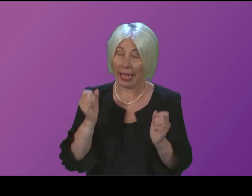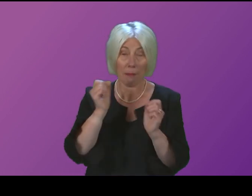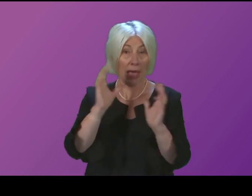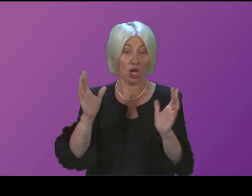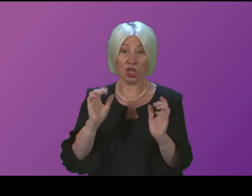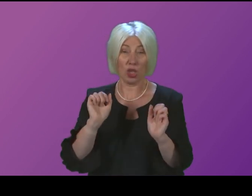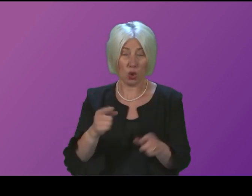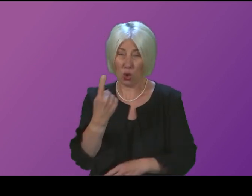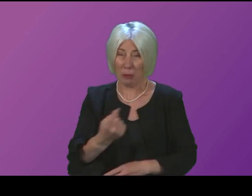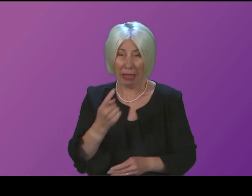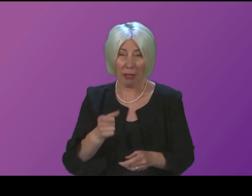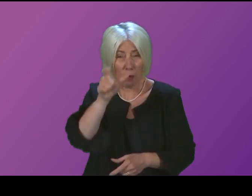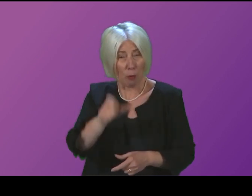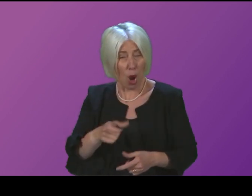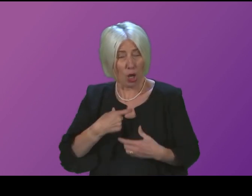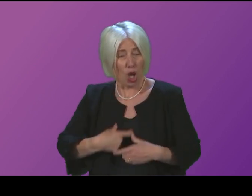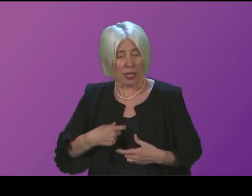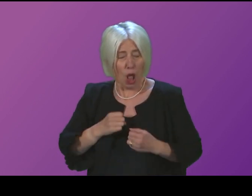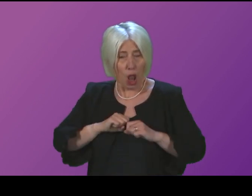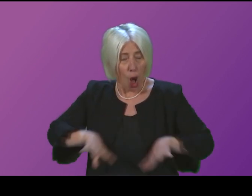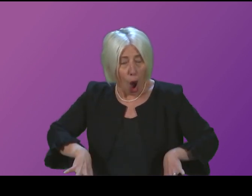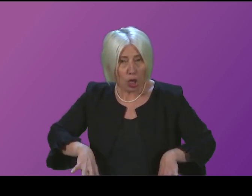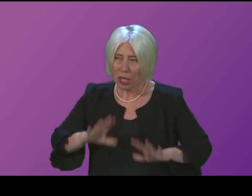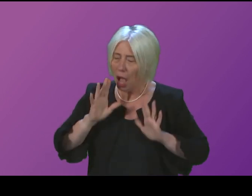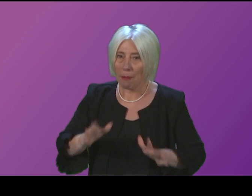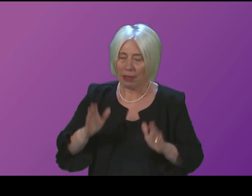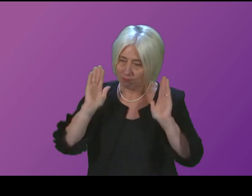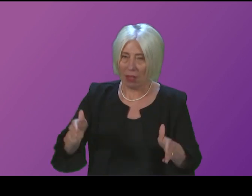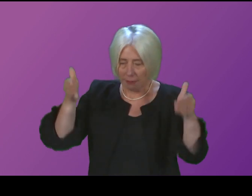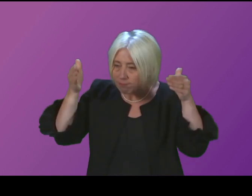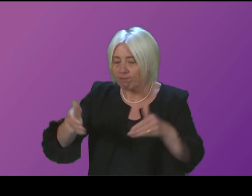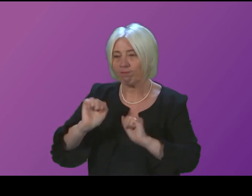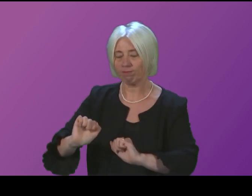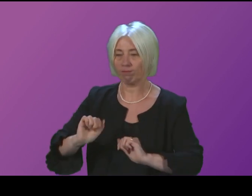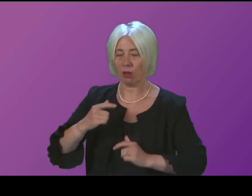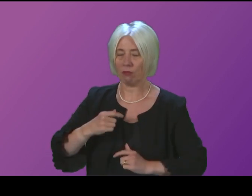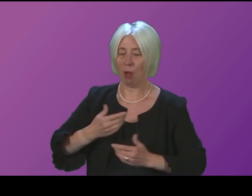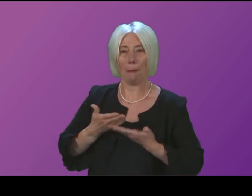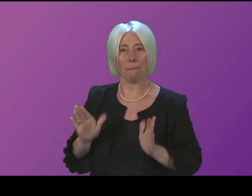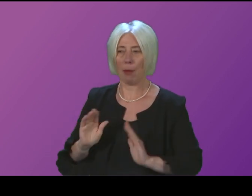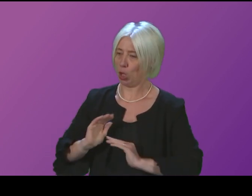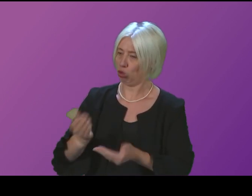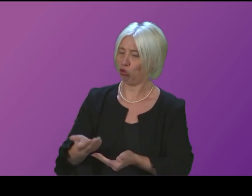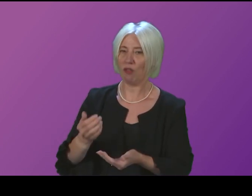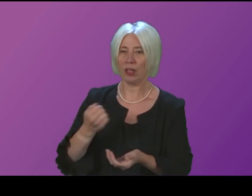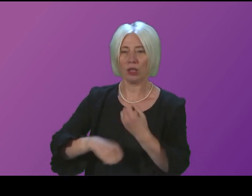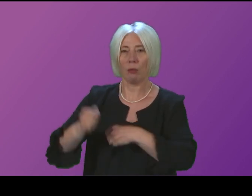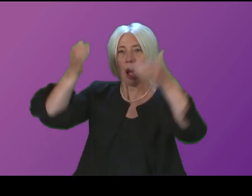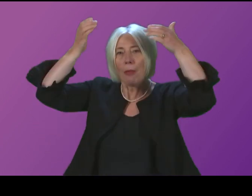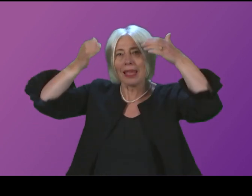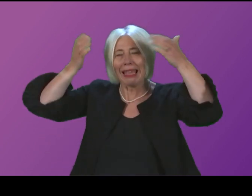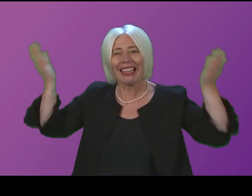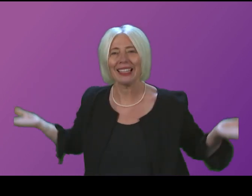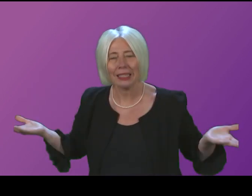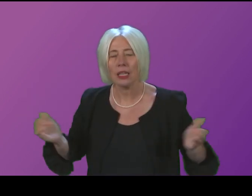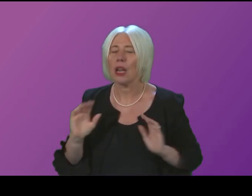of personal loss you're experiencing while fulfilling your devotion to public service as our King. I hope it gives you and your